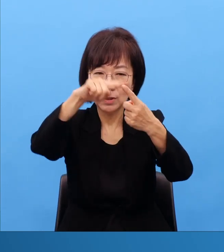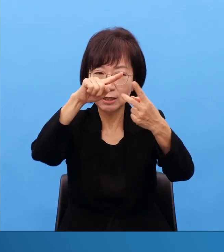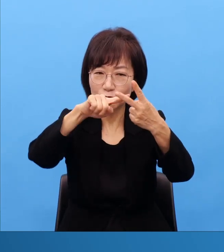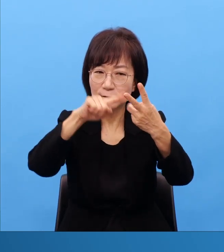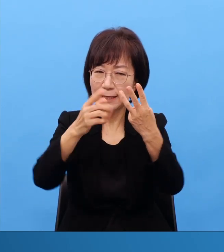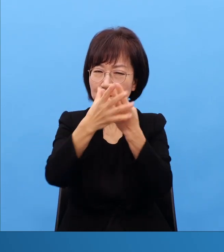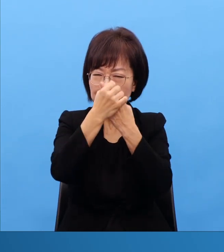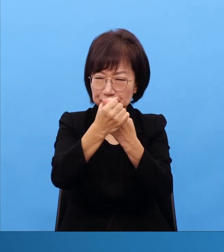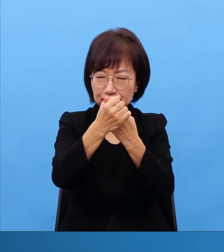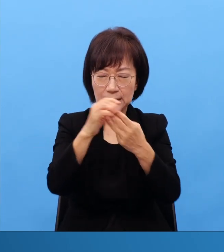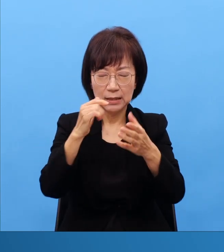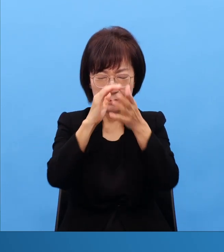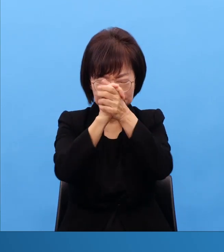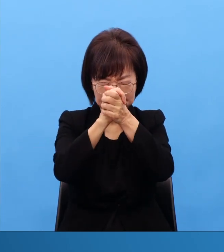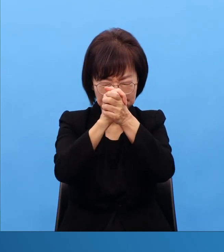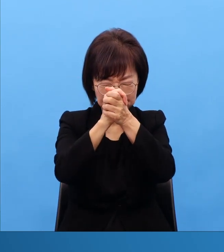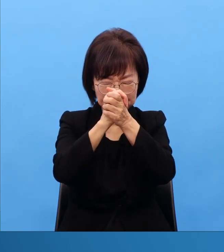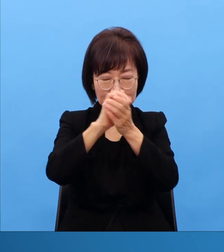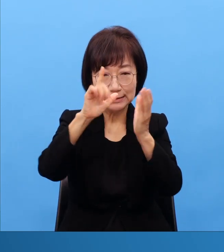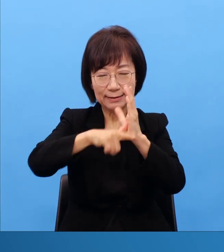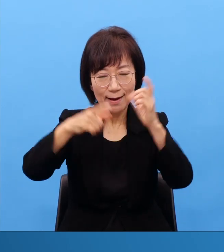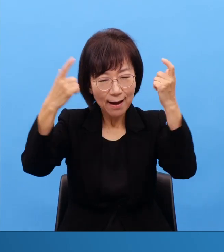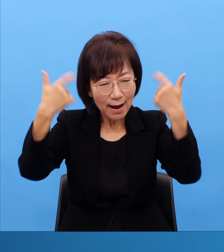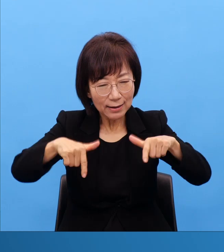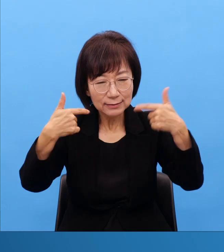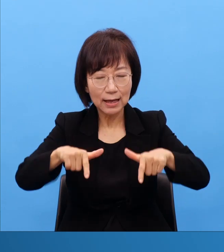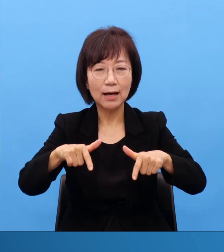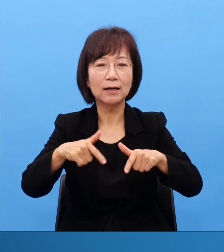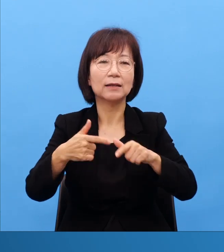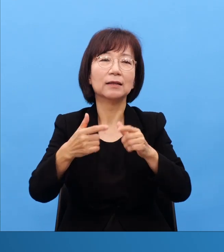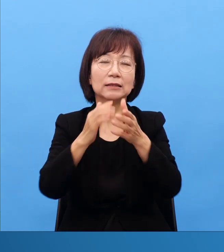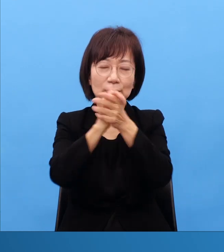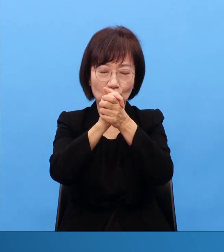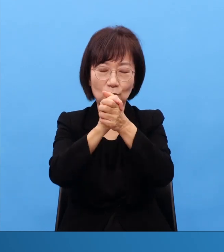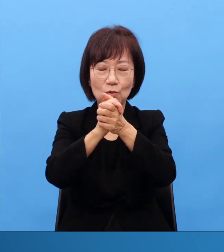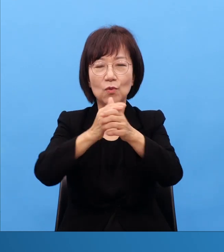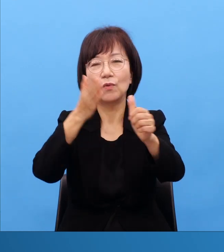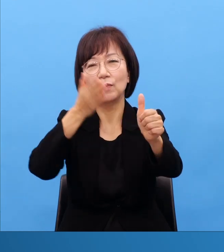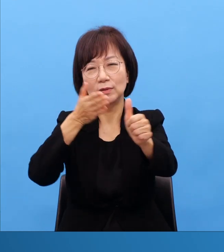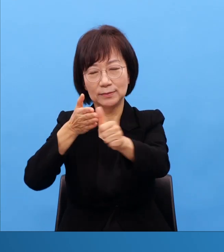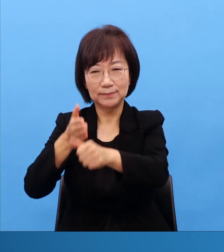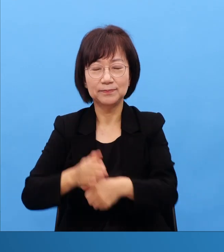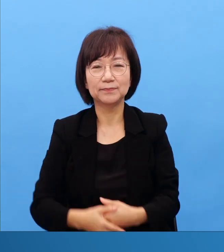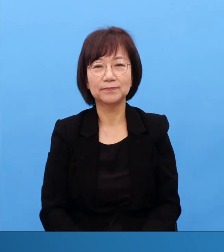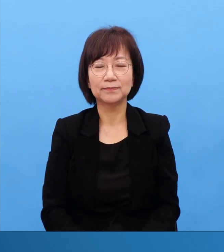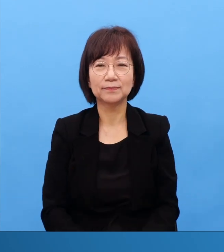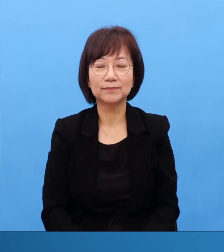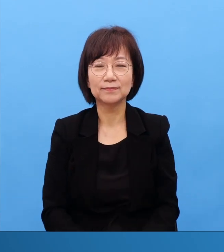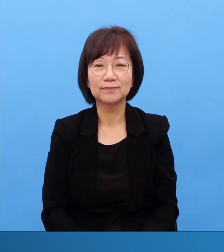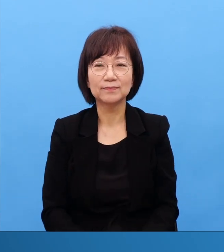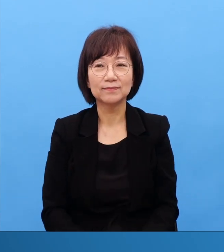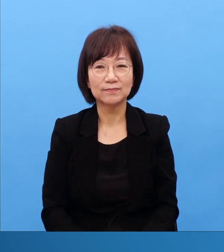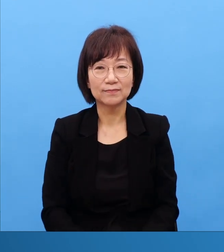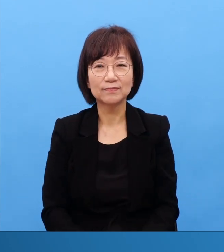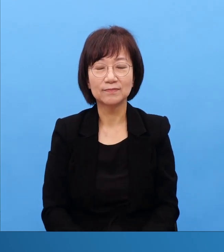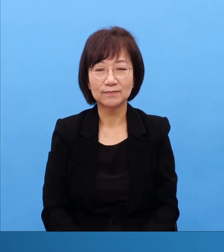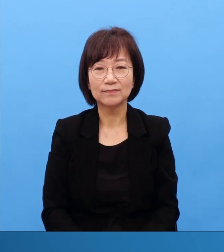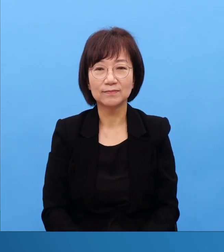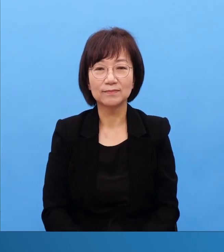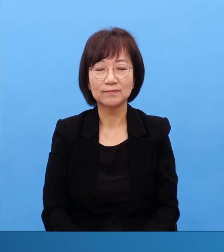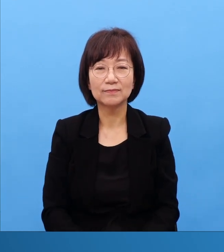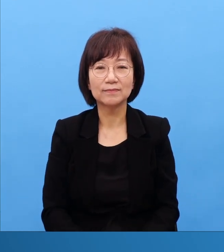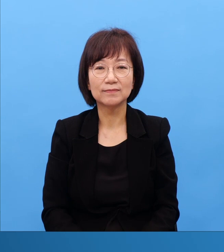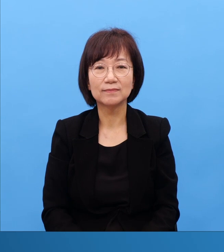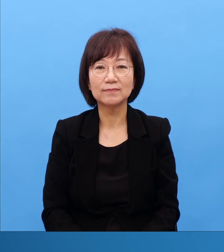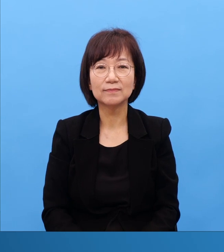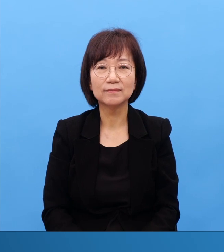length. Starting today, really enter into scheduled prayer to enjoy through Christ the blessing of the triune God, the blessings of the throne, and the blessings that change